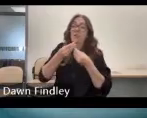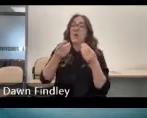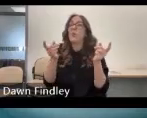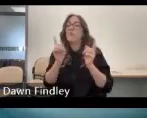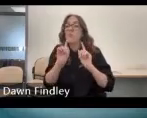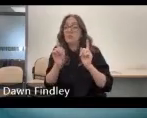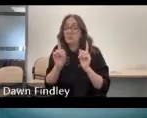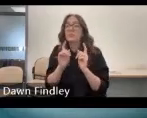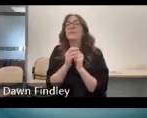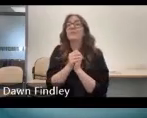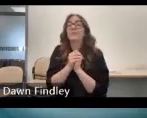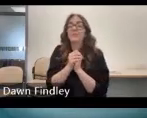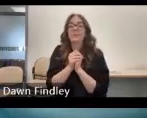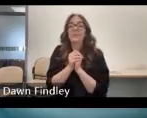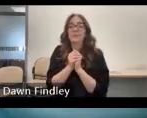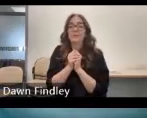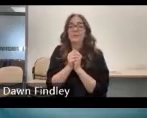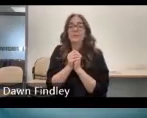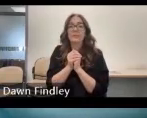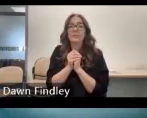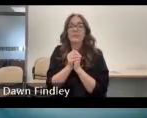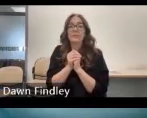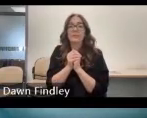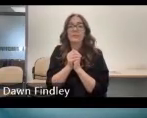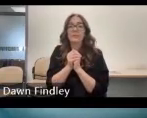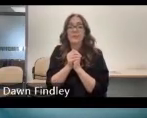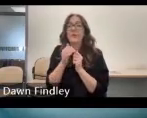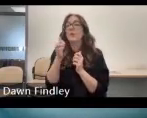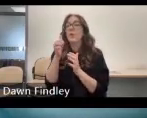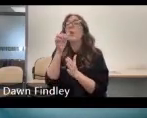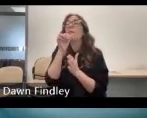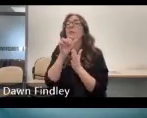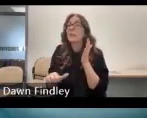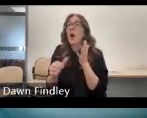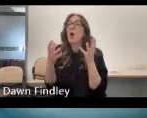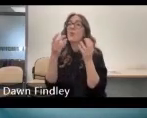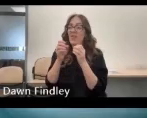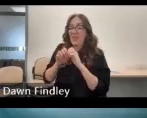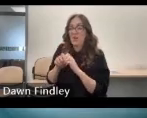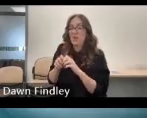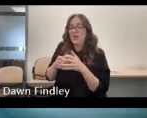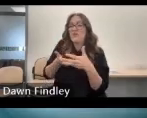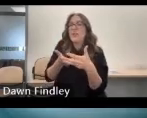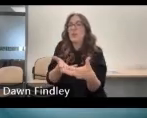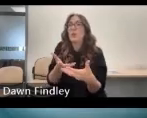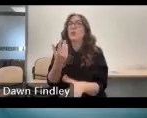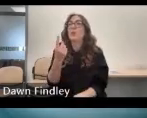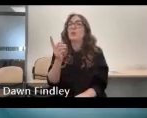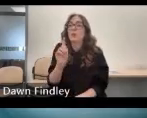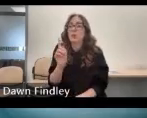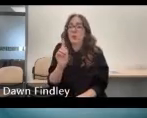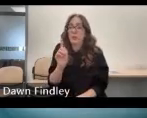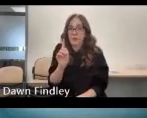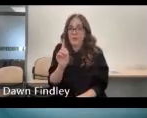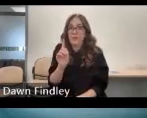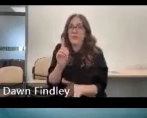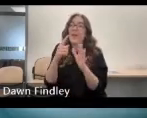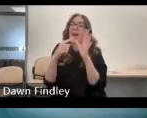will be the same. But I'll start with a little bit of an introduction to